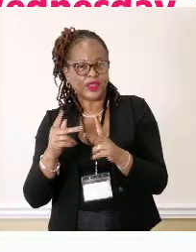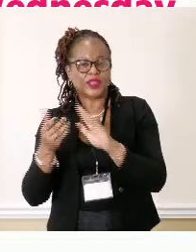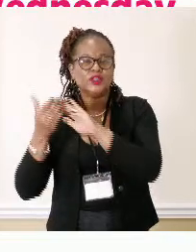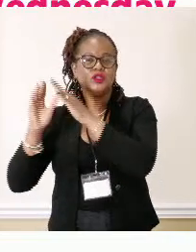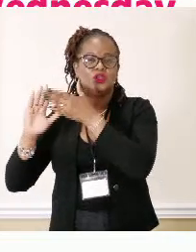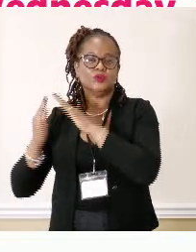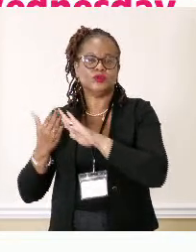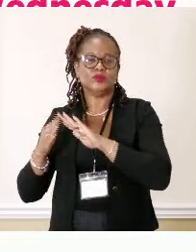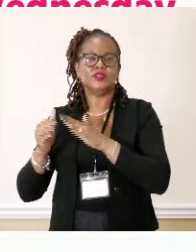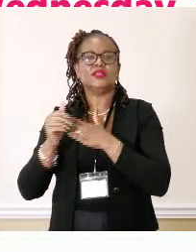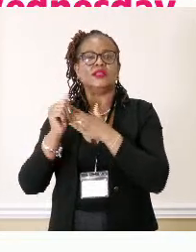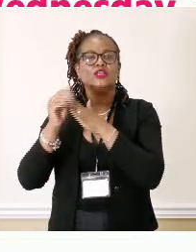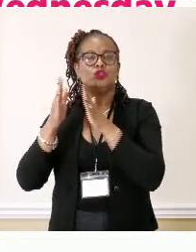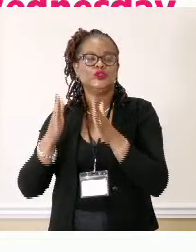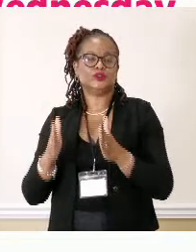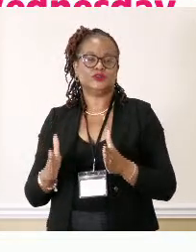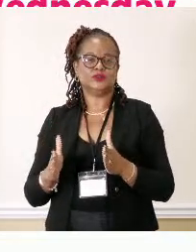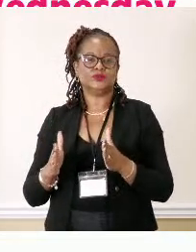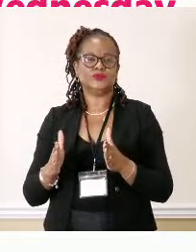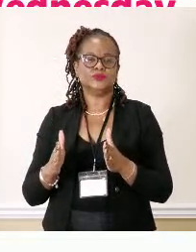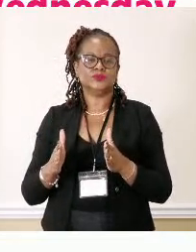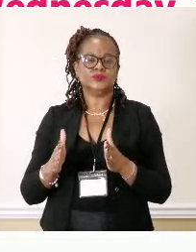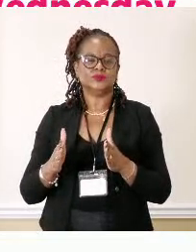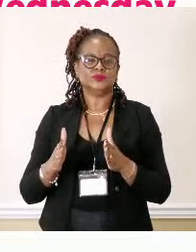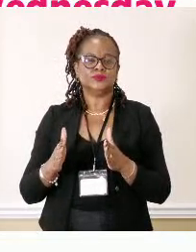community leaders.